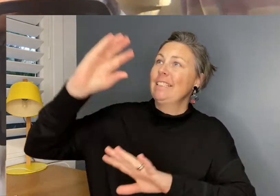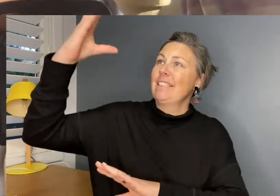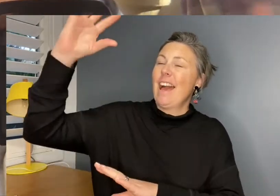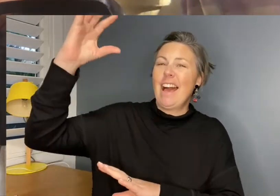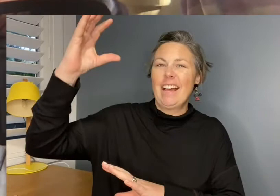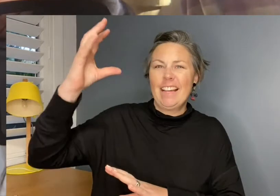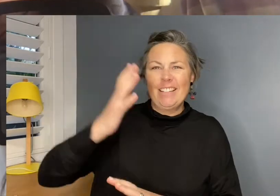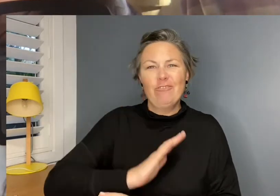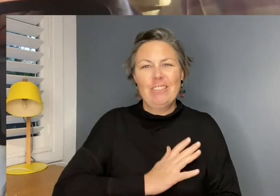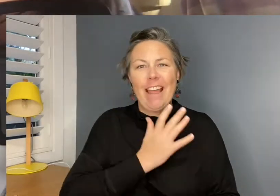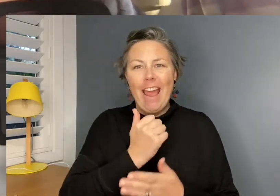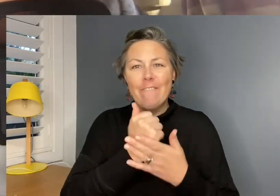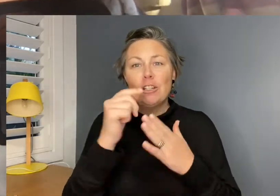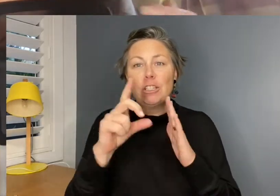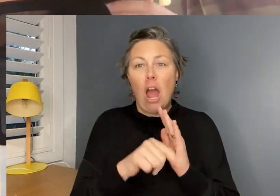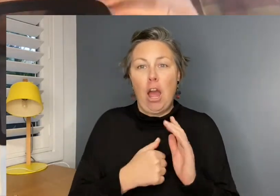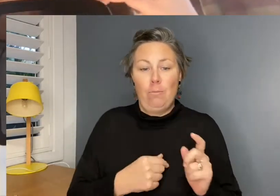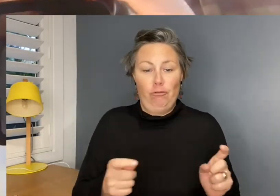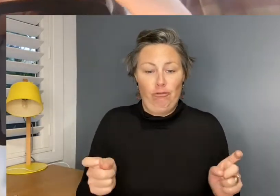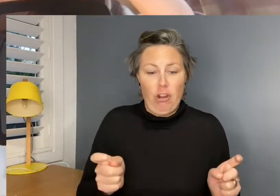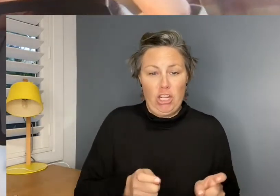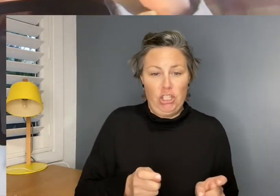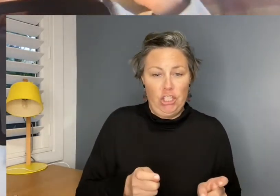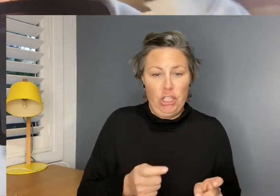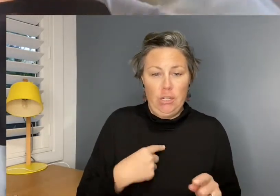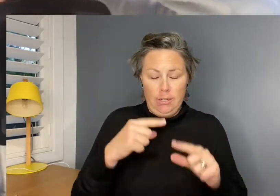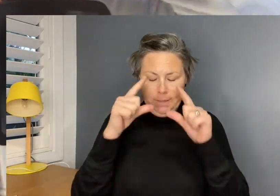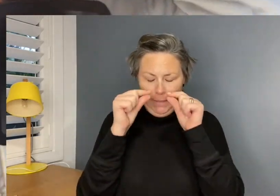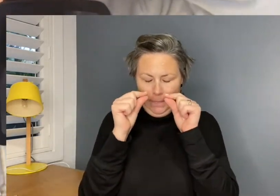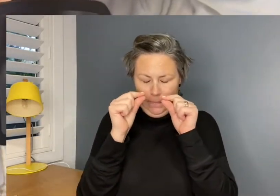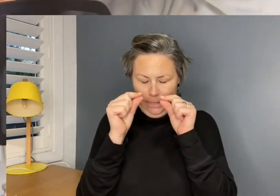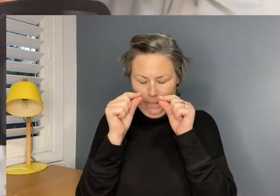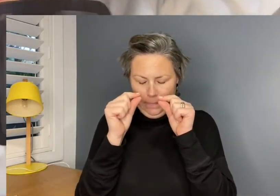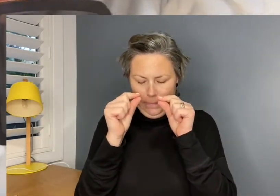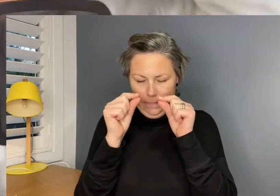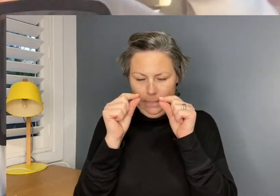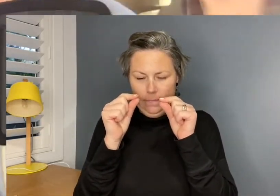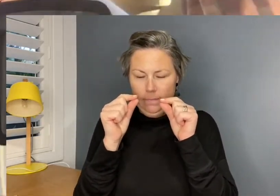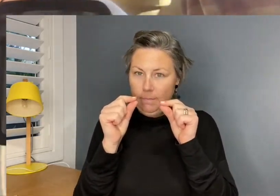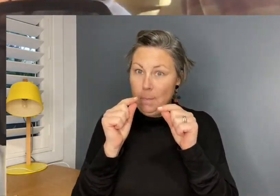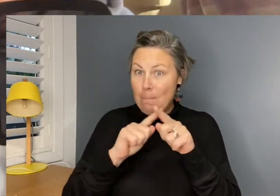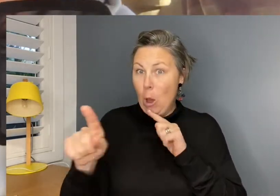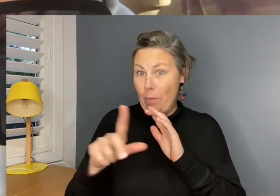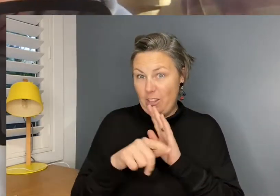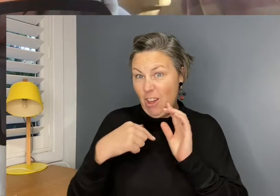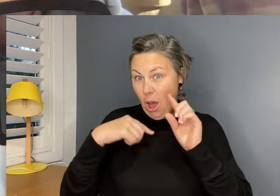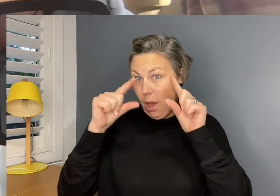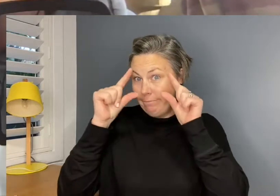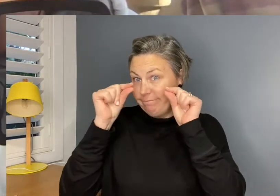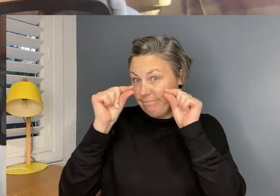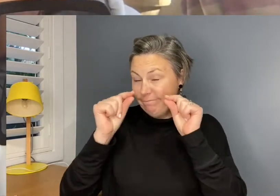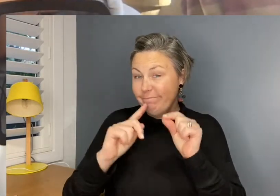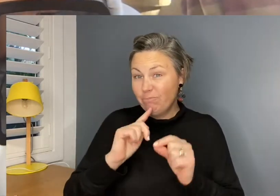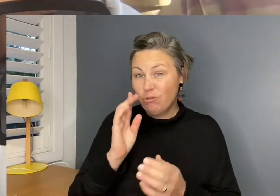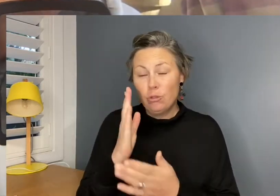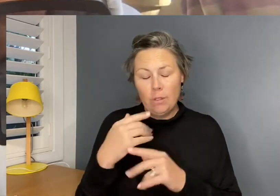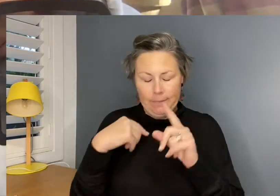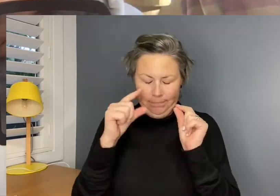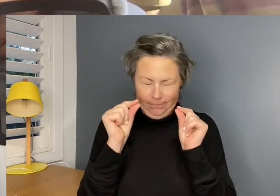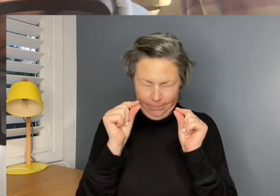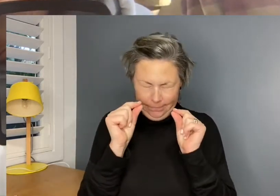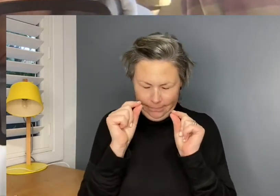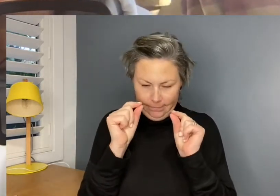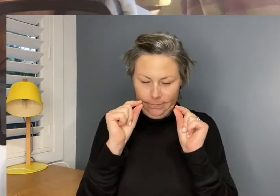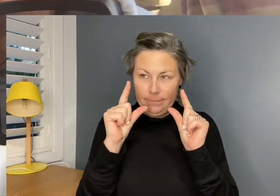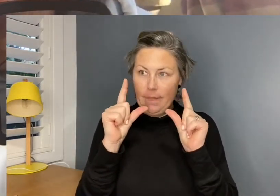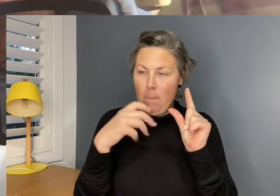was lighter than it was before. So it was, it was a really beautiful part of the labouring experience. And I did